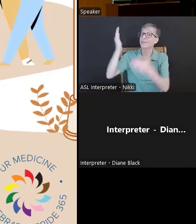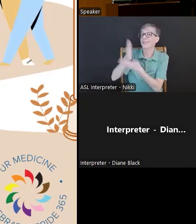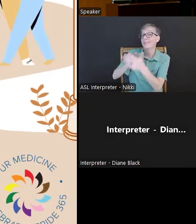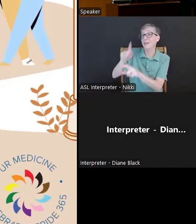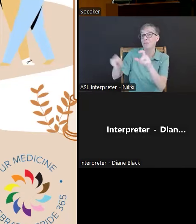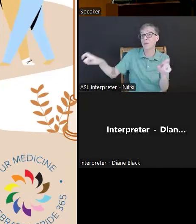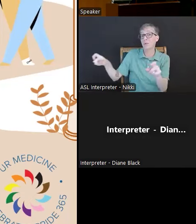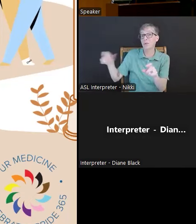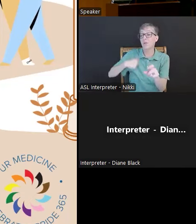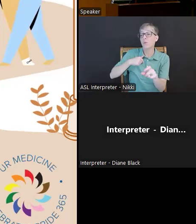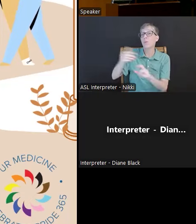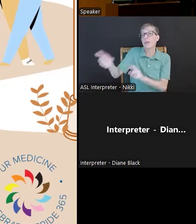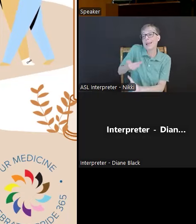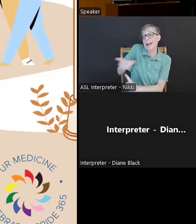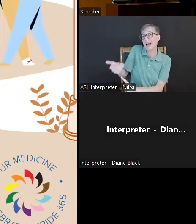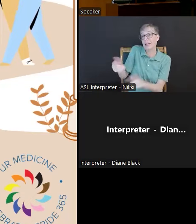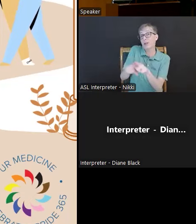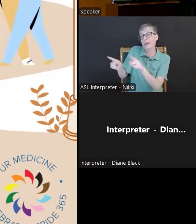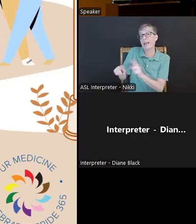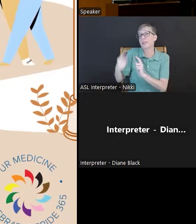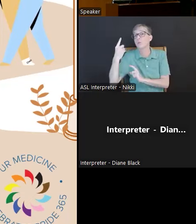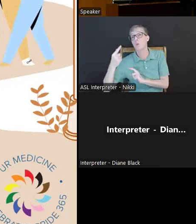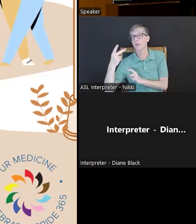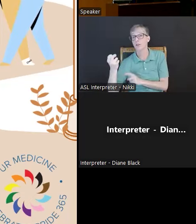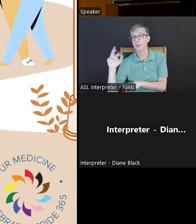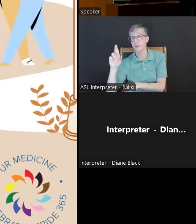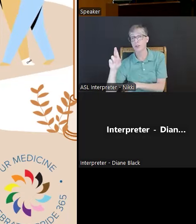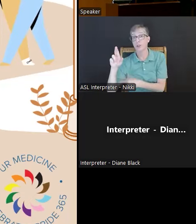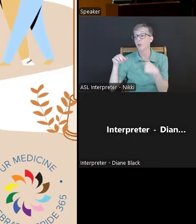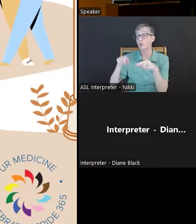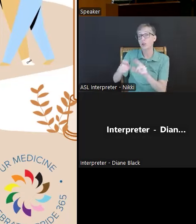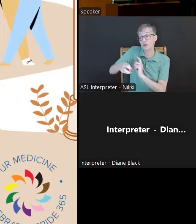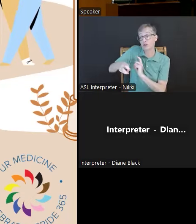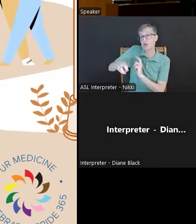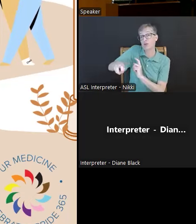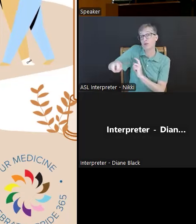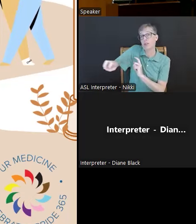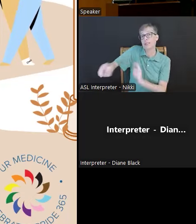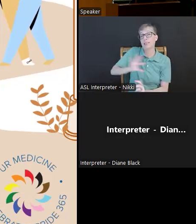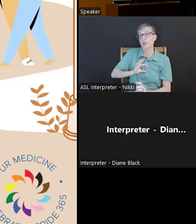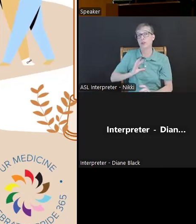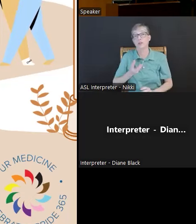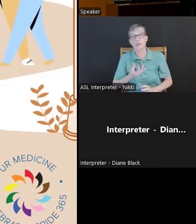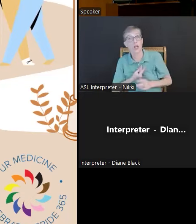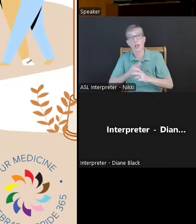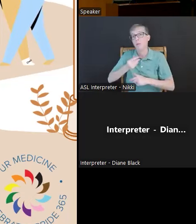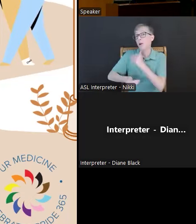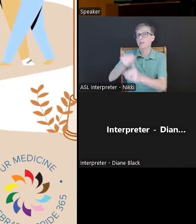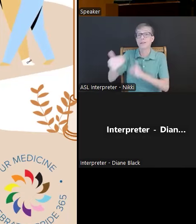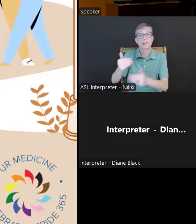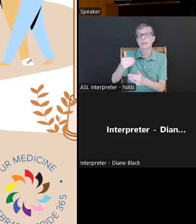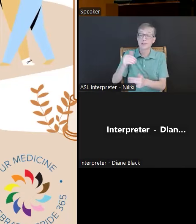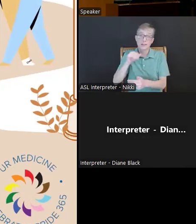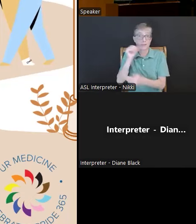as one gender. And in their transition process, it doesn't feel safe to be their authentic selves. And so if they're coming to see